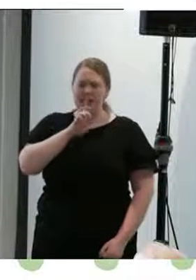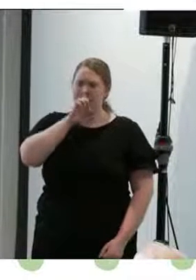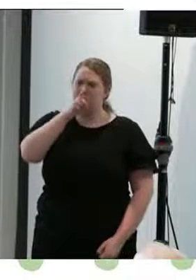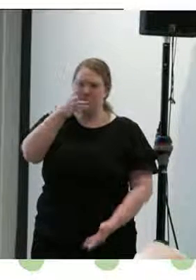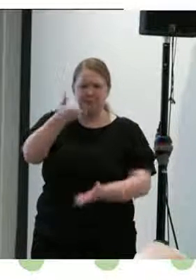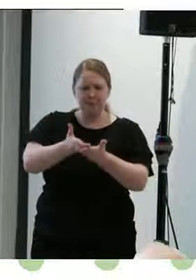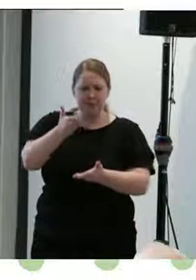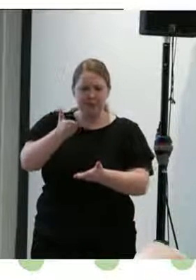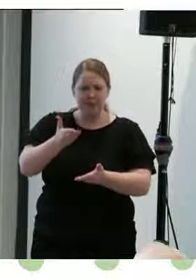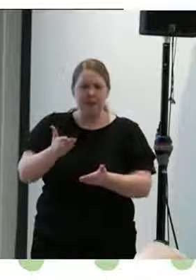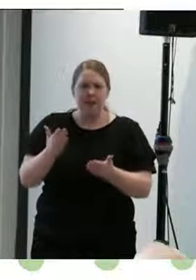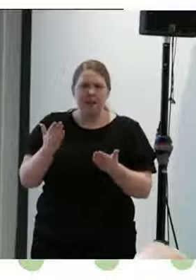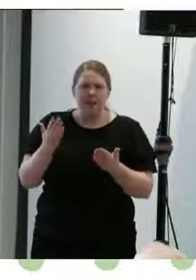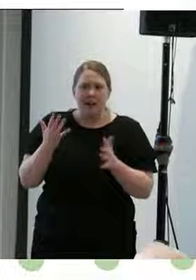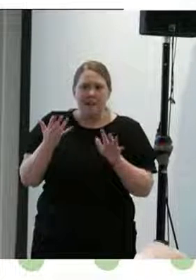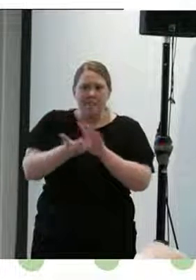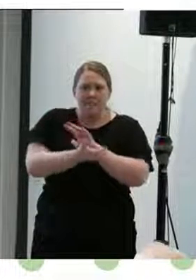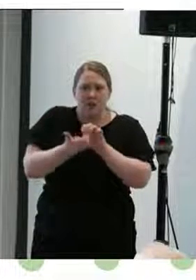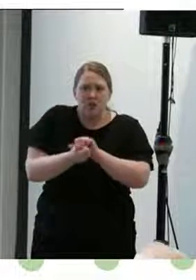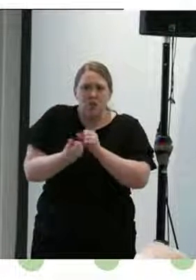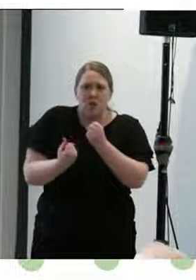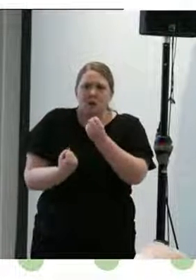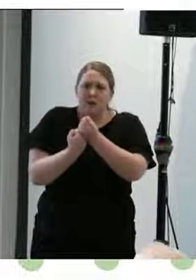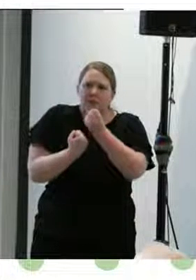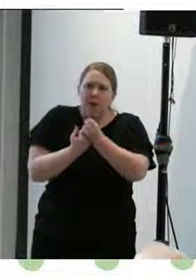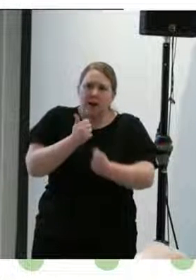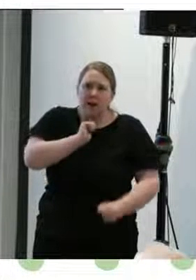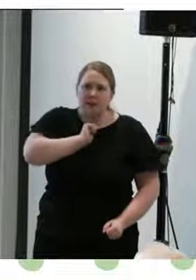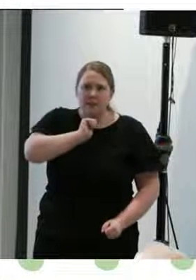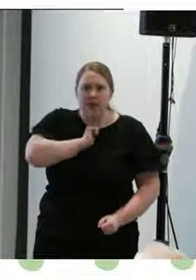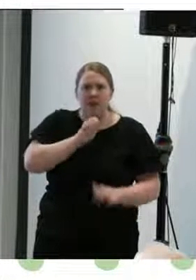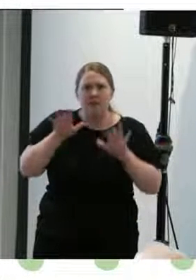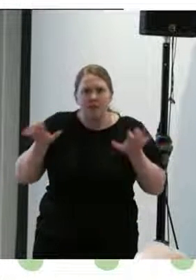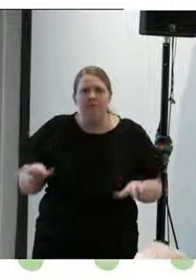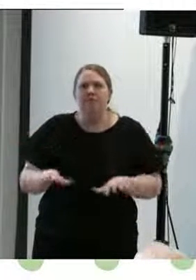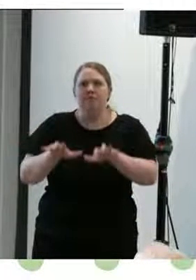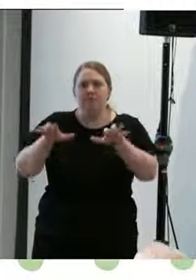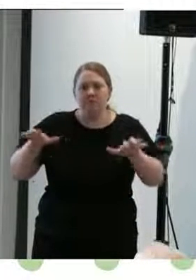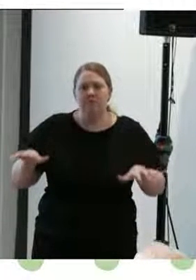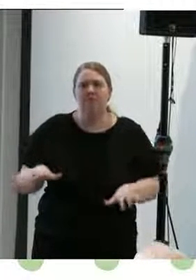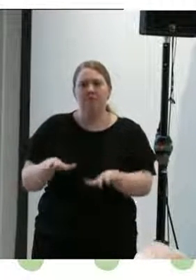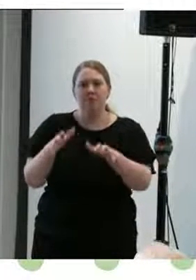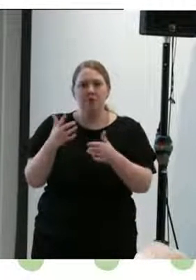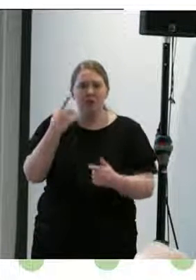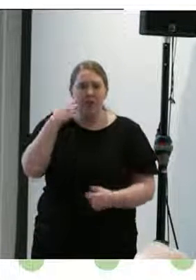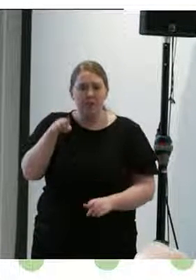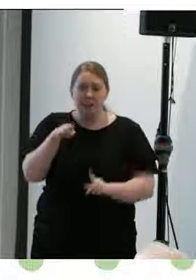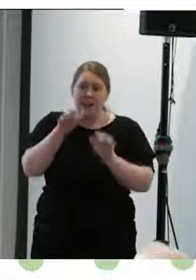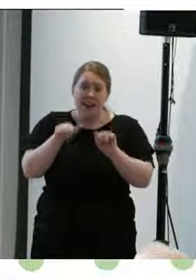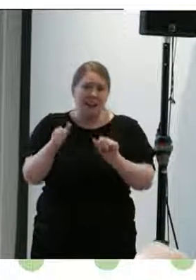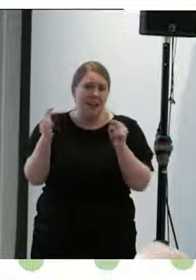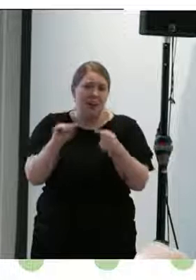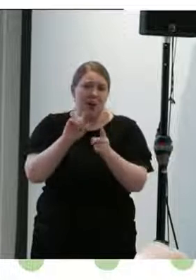destroy the possibility of their own self-efficacy in ways that I think can have real consequences for their futures and for the economy and for